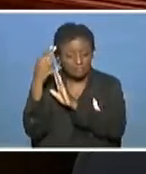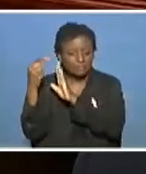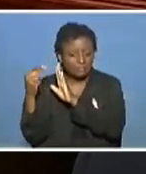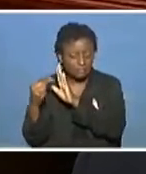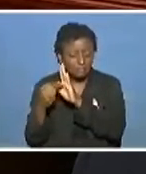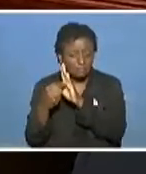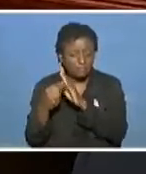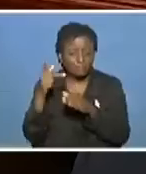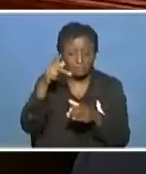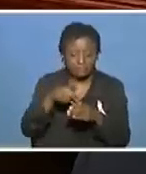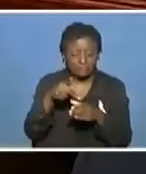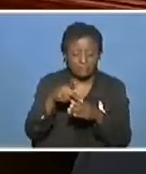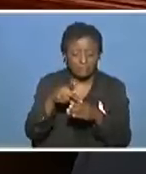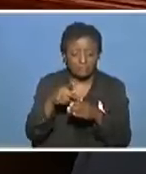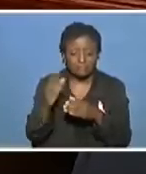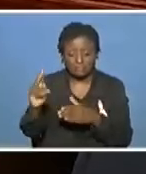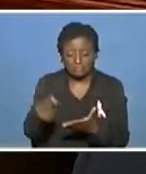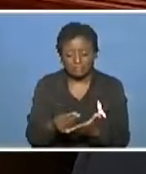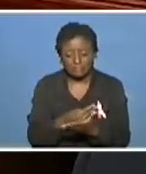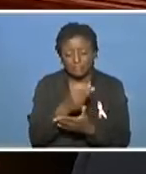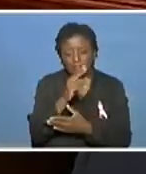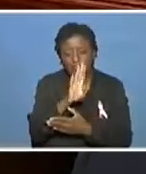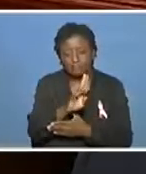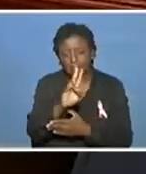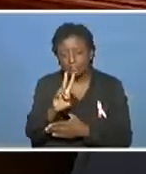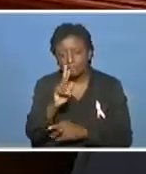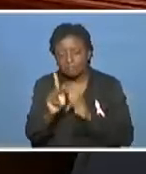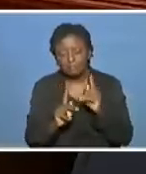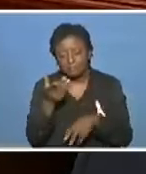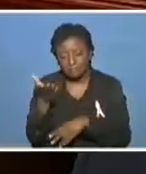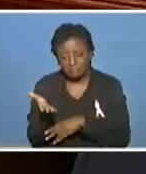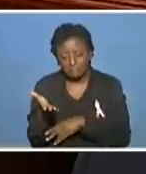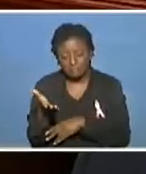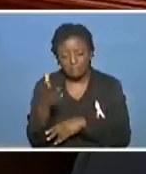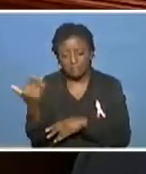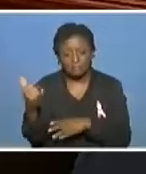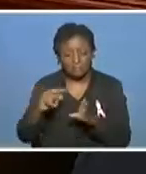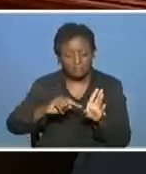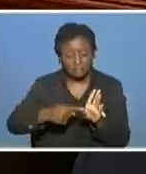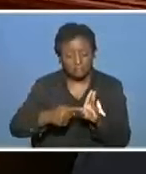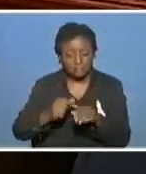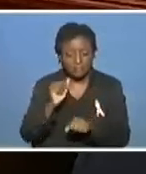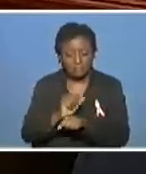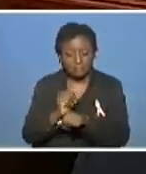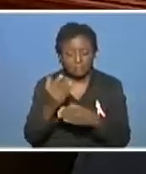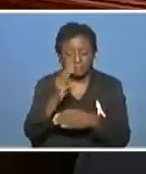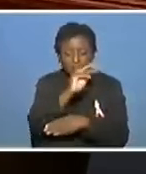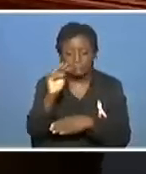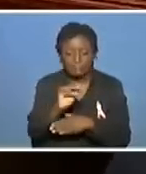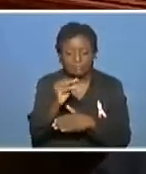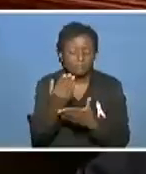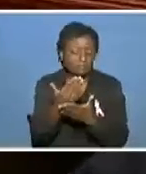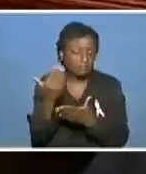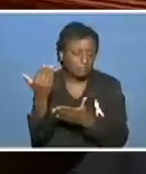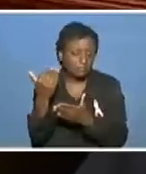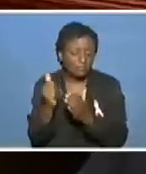participant hired 42 persons on the spot, and they began work on Monday gone.